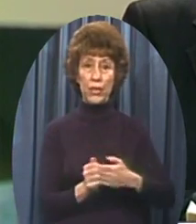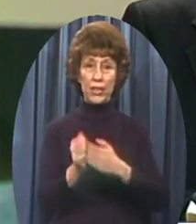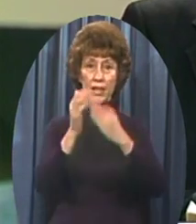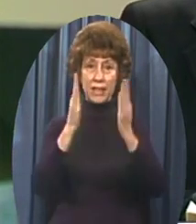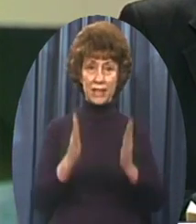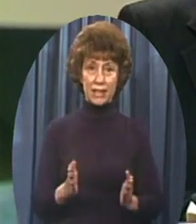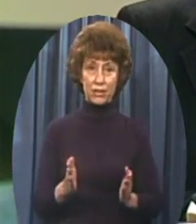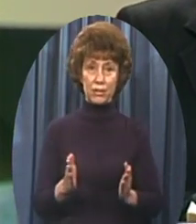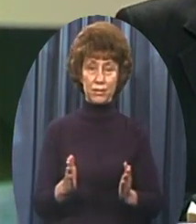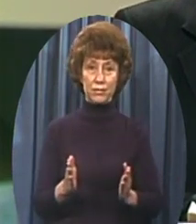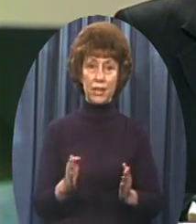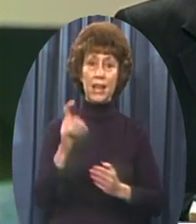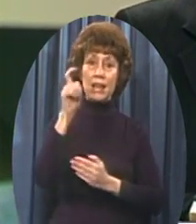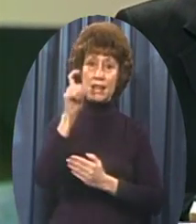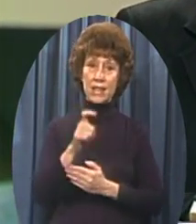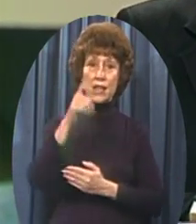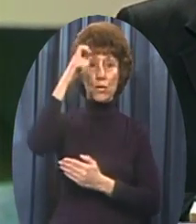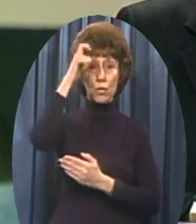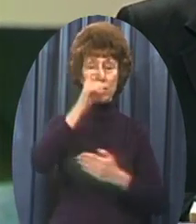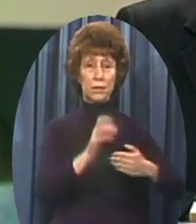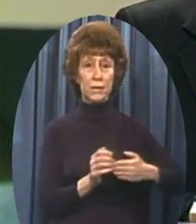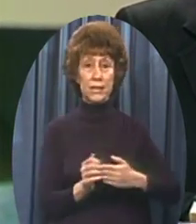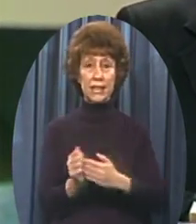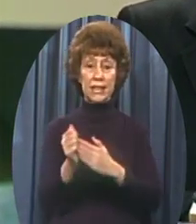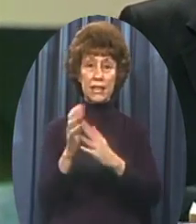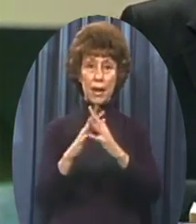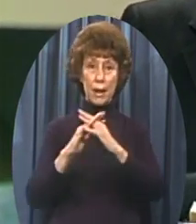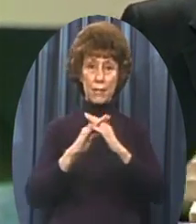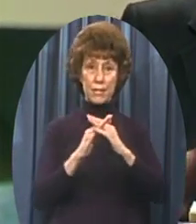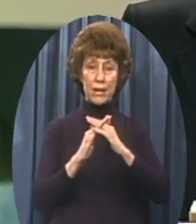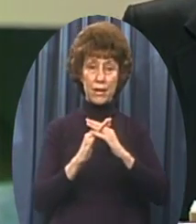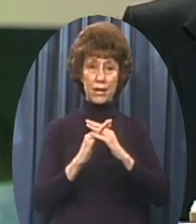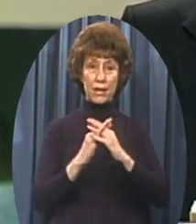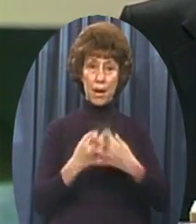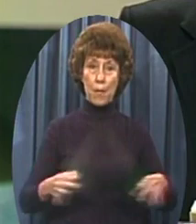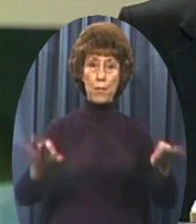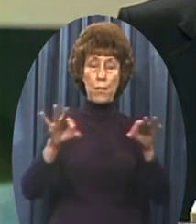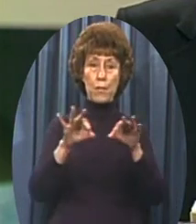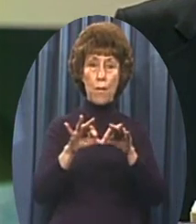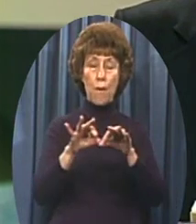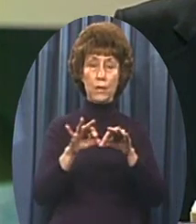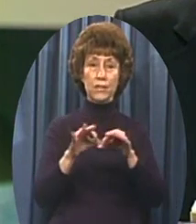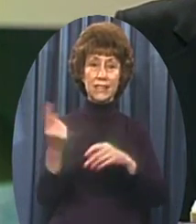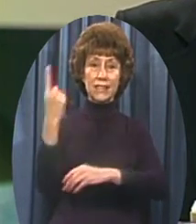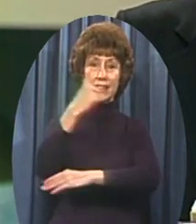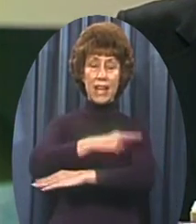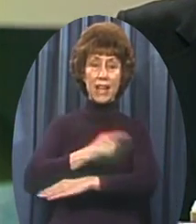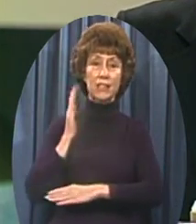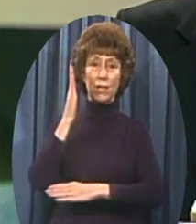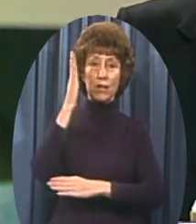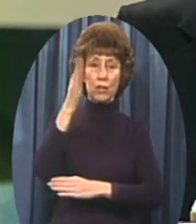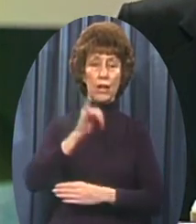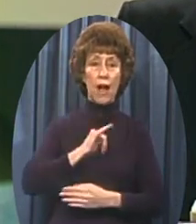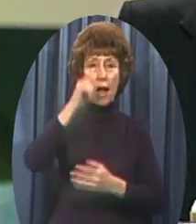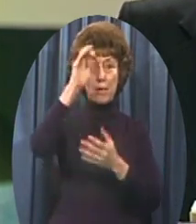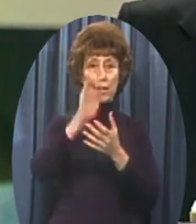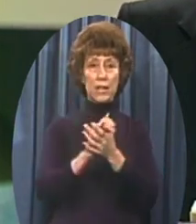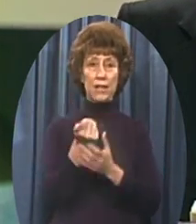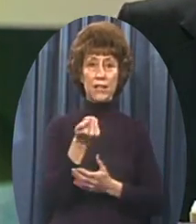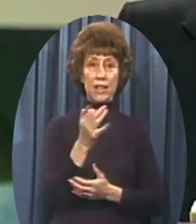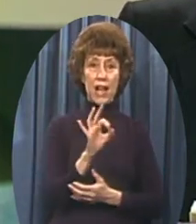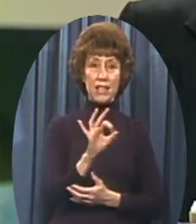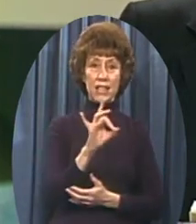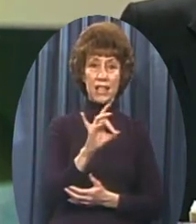in these crucial days ahead. I have said that I believe the 1980s to be a decade of destiny. If America